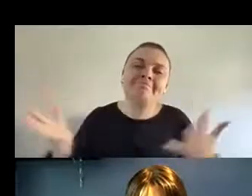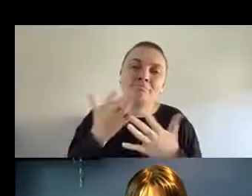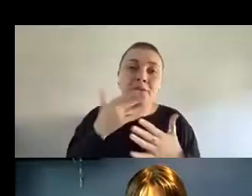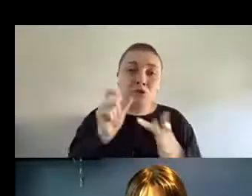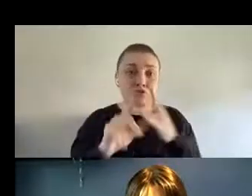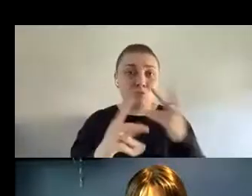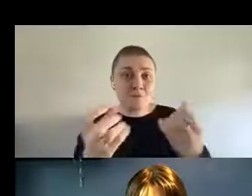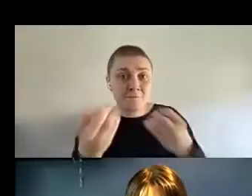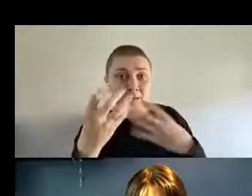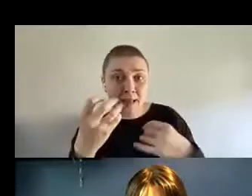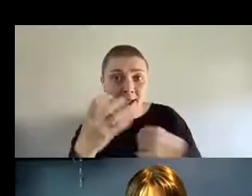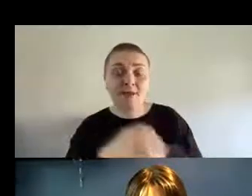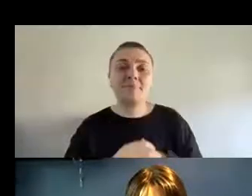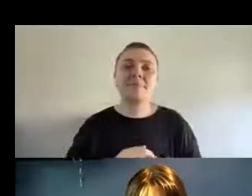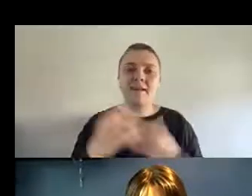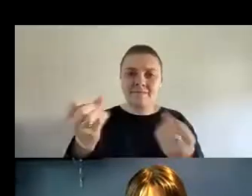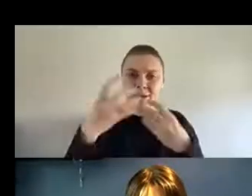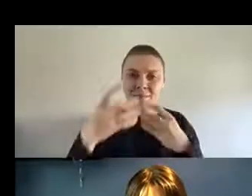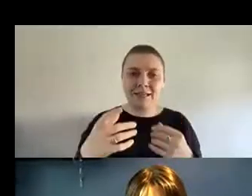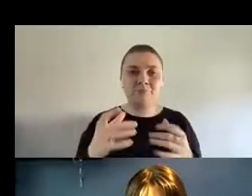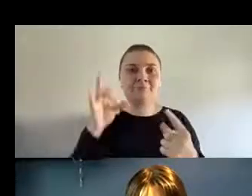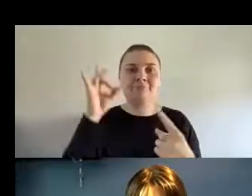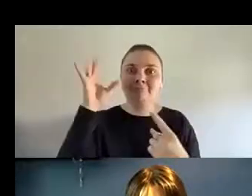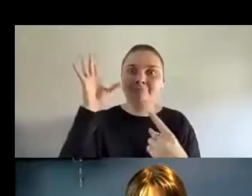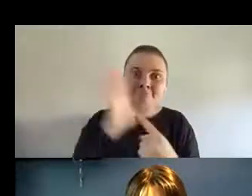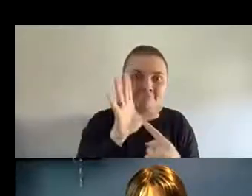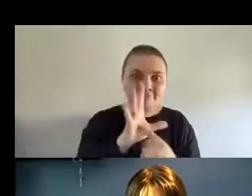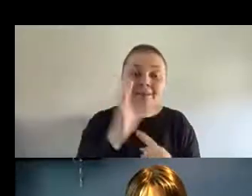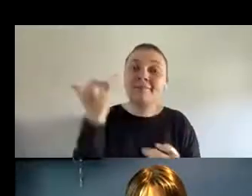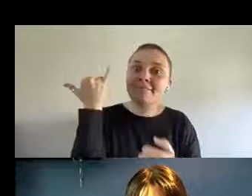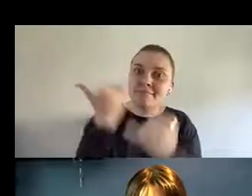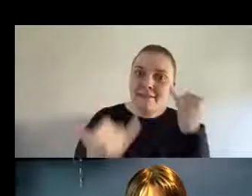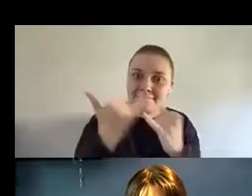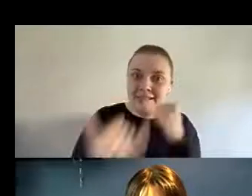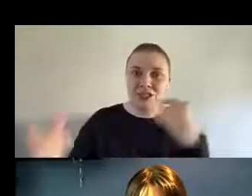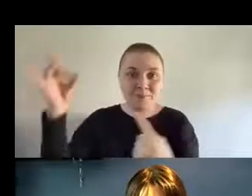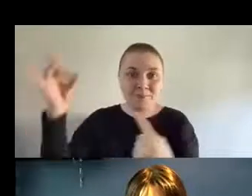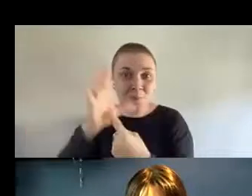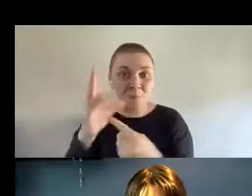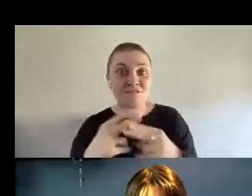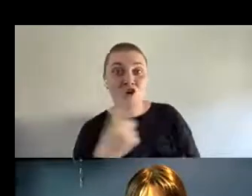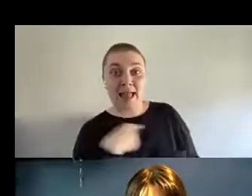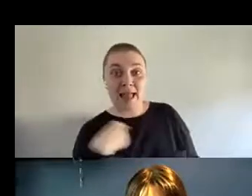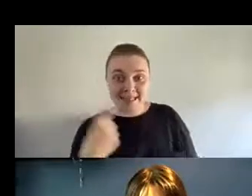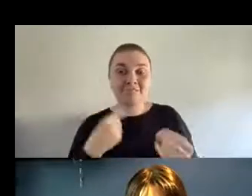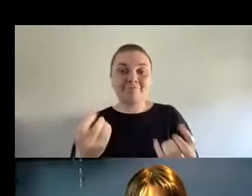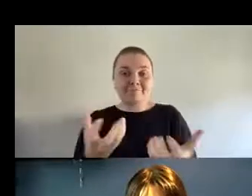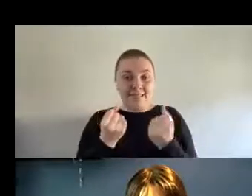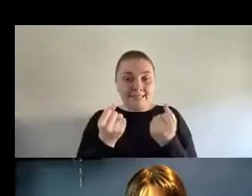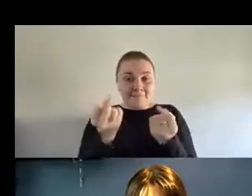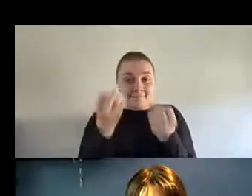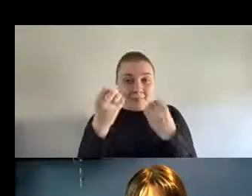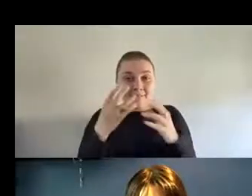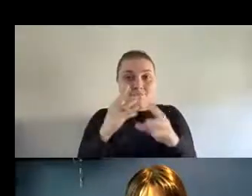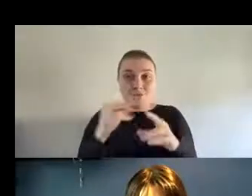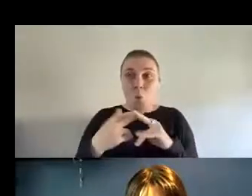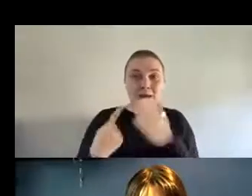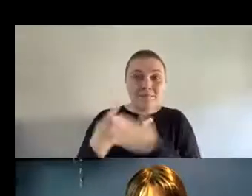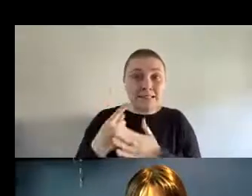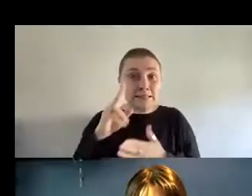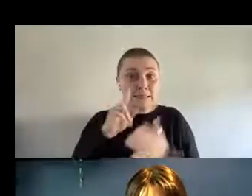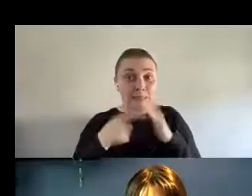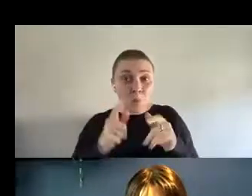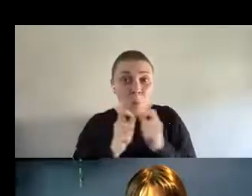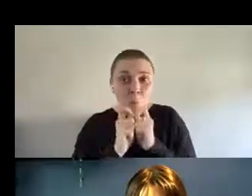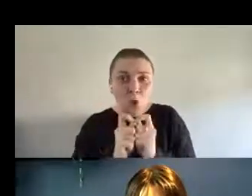Feedback is a lifeline for us. It's very important for us to be able to get some feedback on our events and see if it has been useful